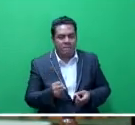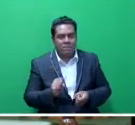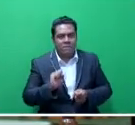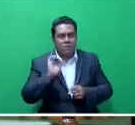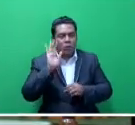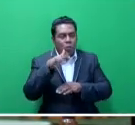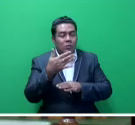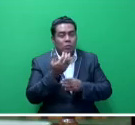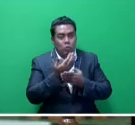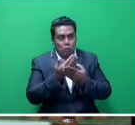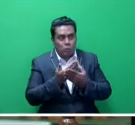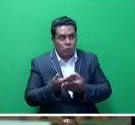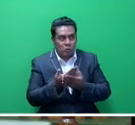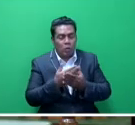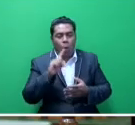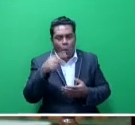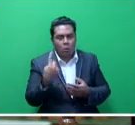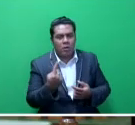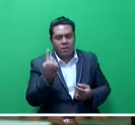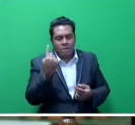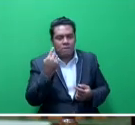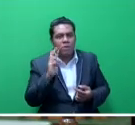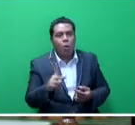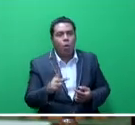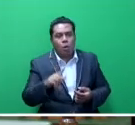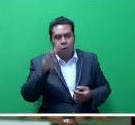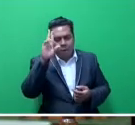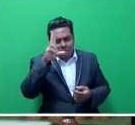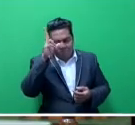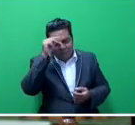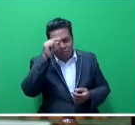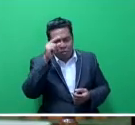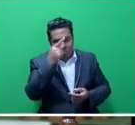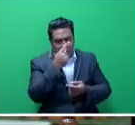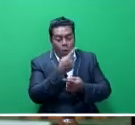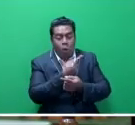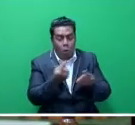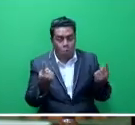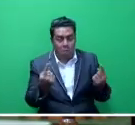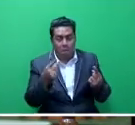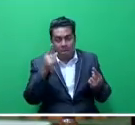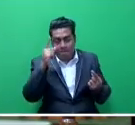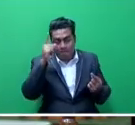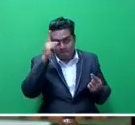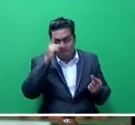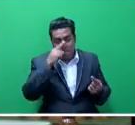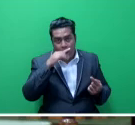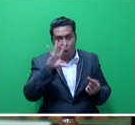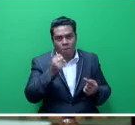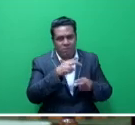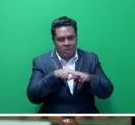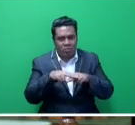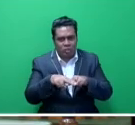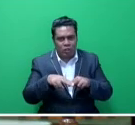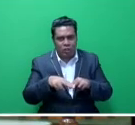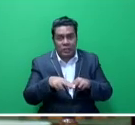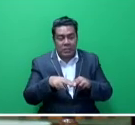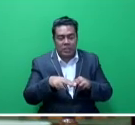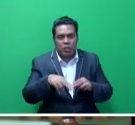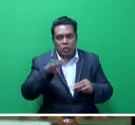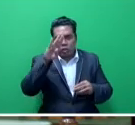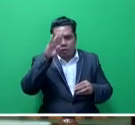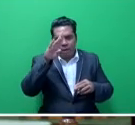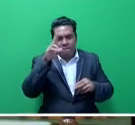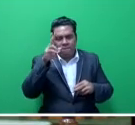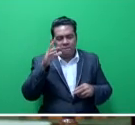our universities. So this is only applicable to Fijian students enrolled in Year 13 in all the 3 universities. This will only be